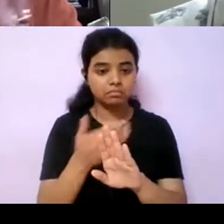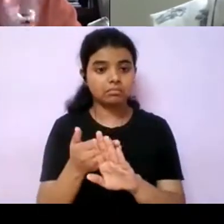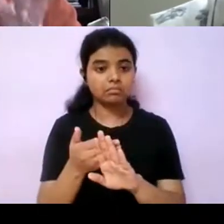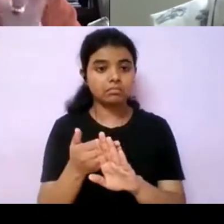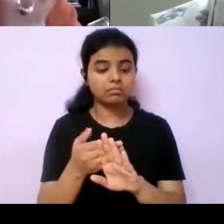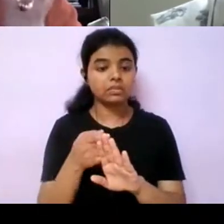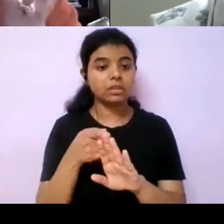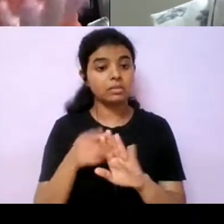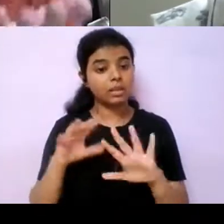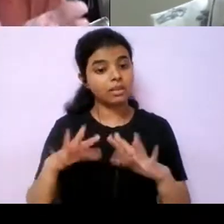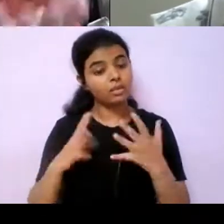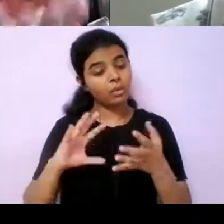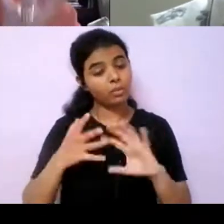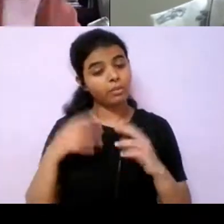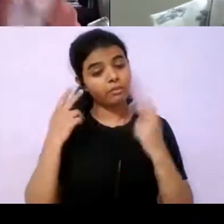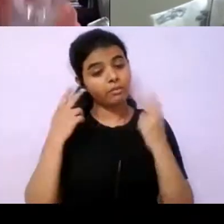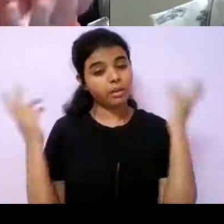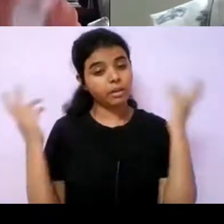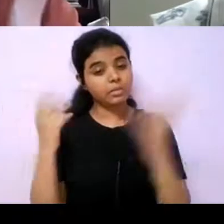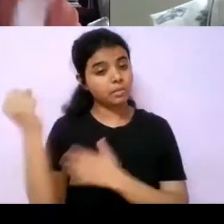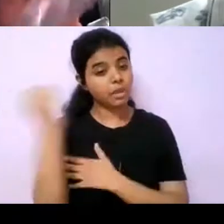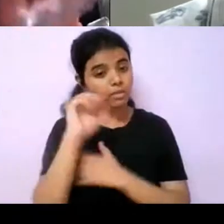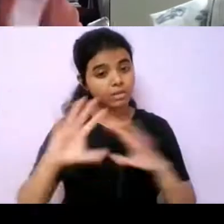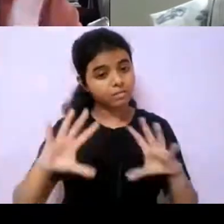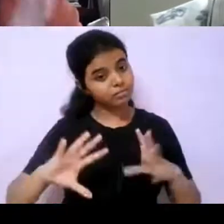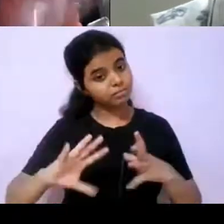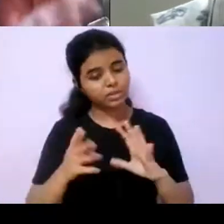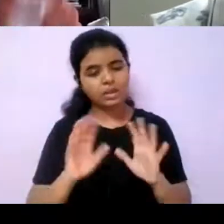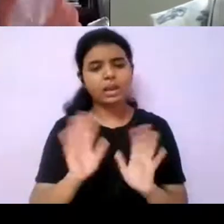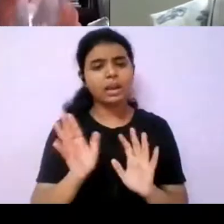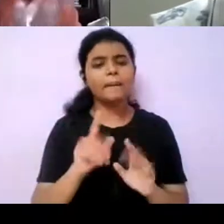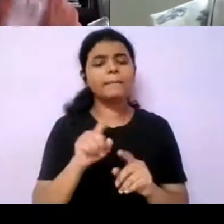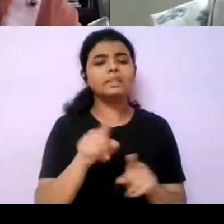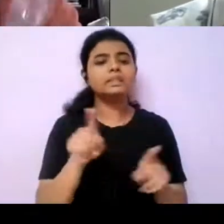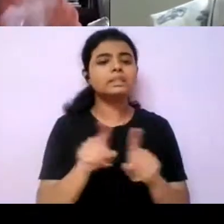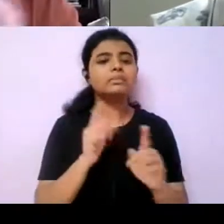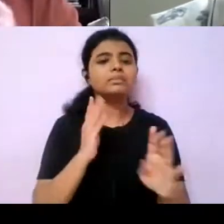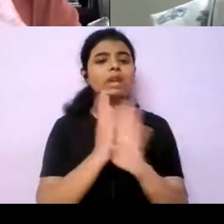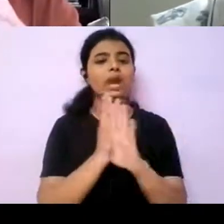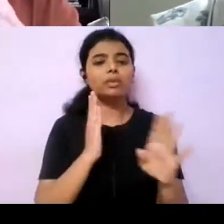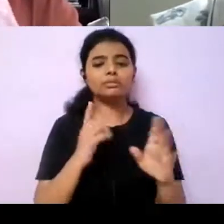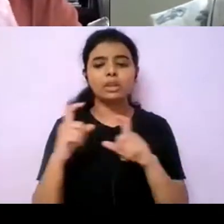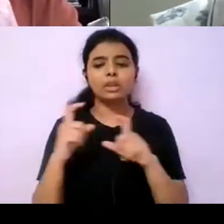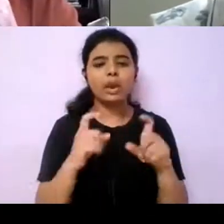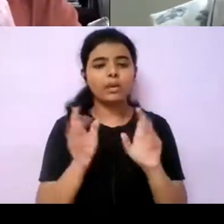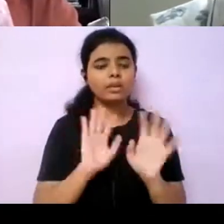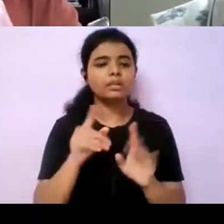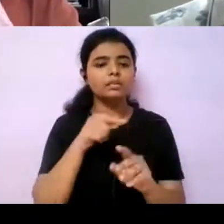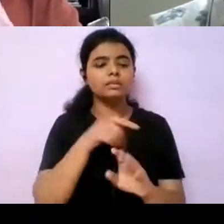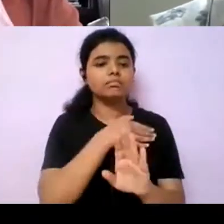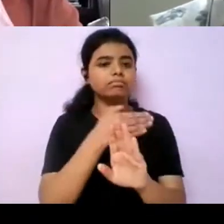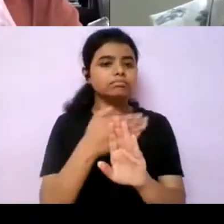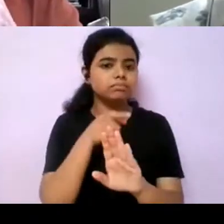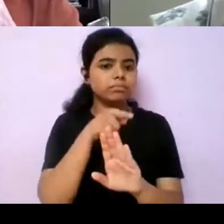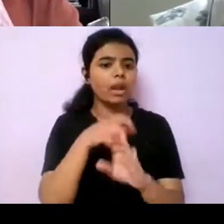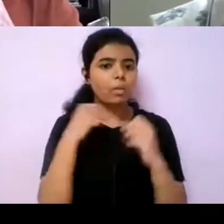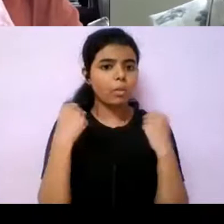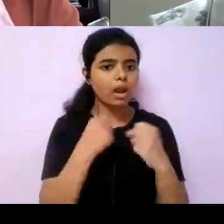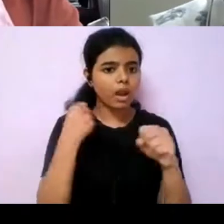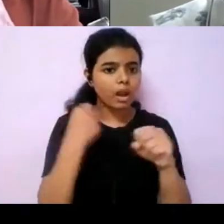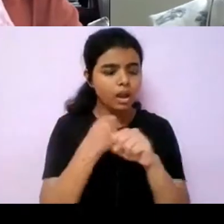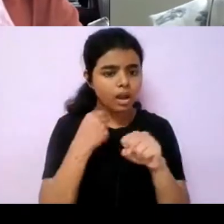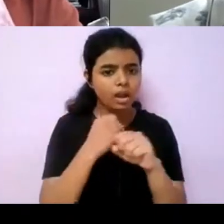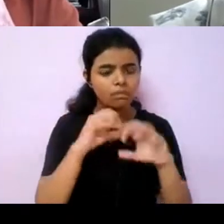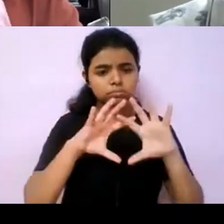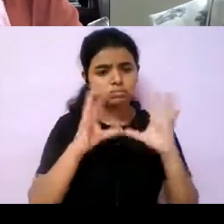she can also direct the care much more precisely, the care that she